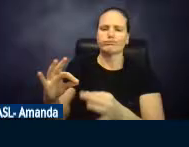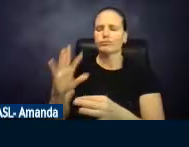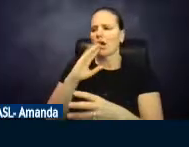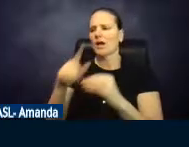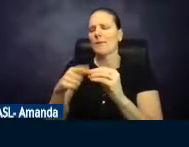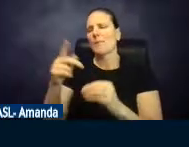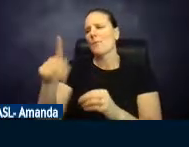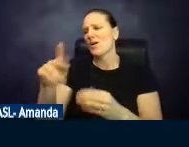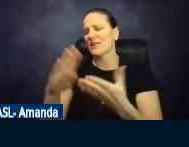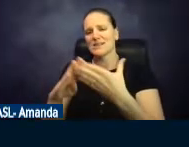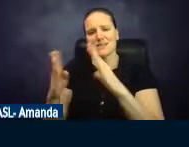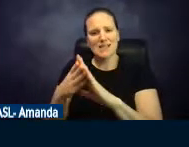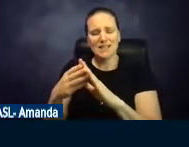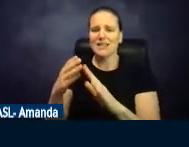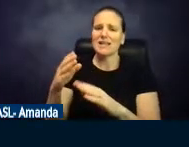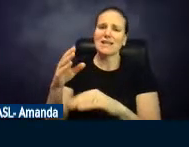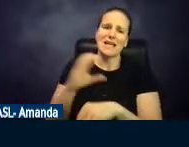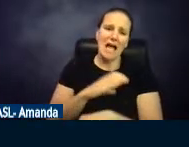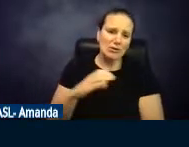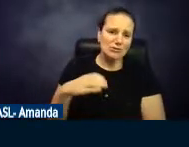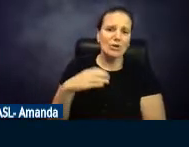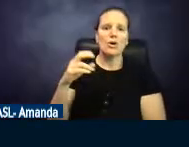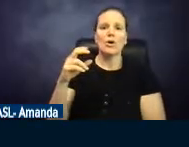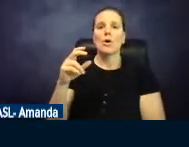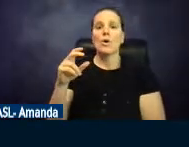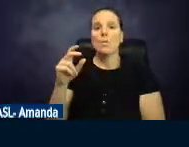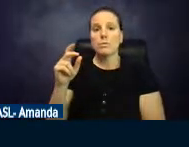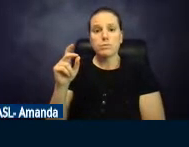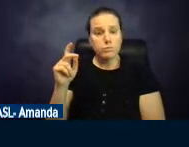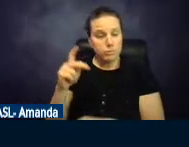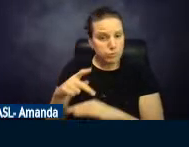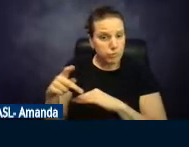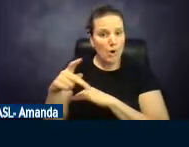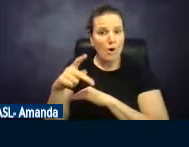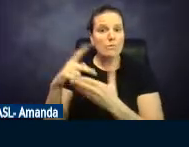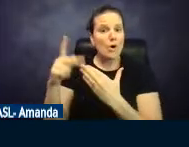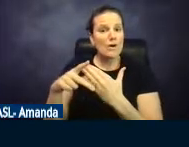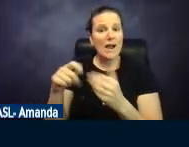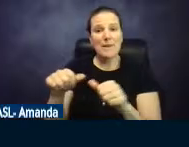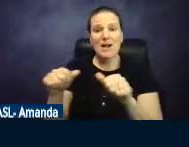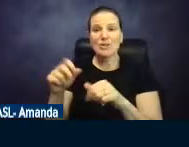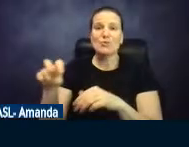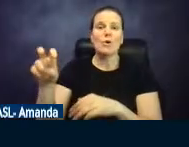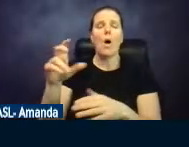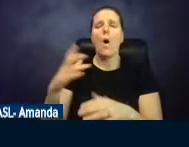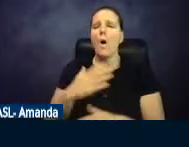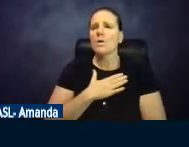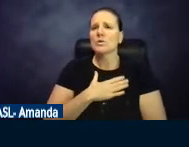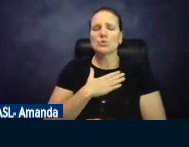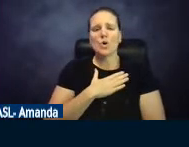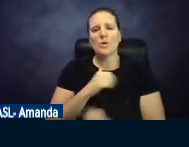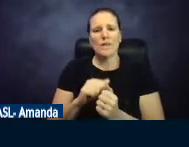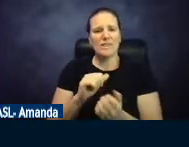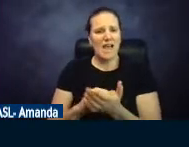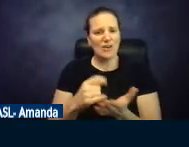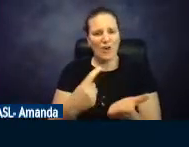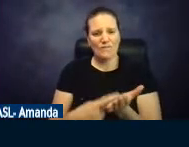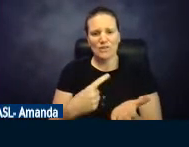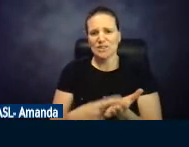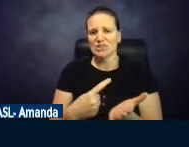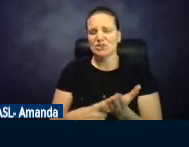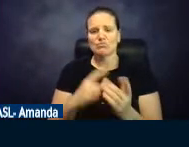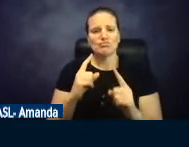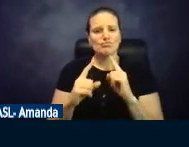Program Area Tour, which we enjoyed having that conversation. And we